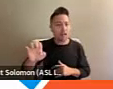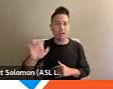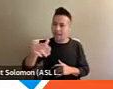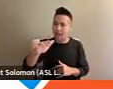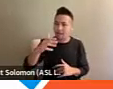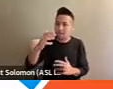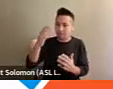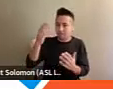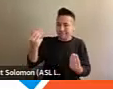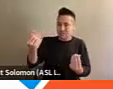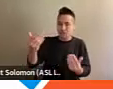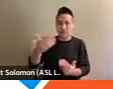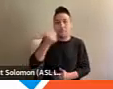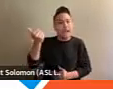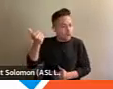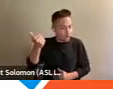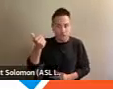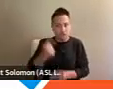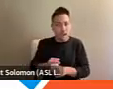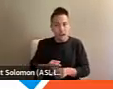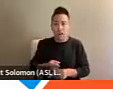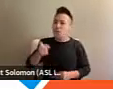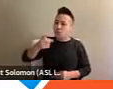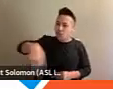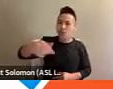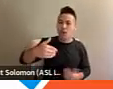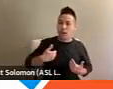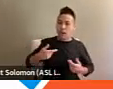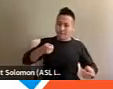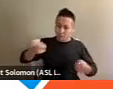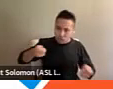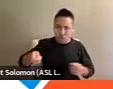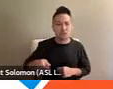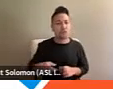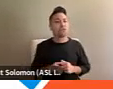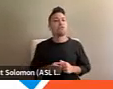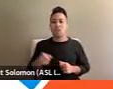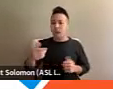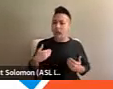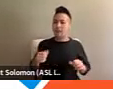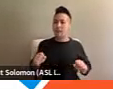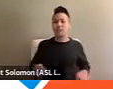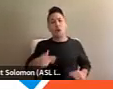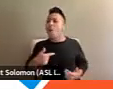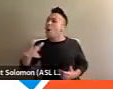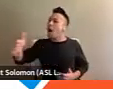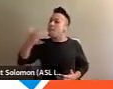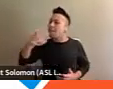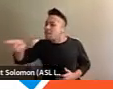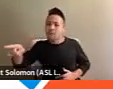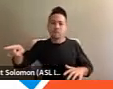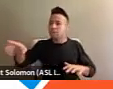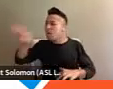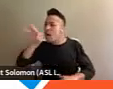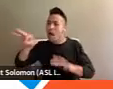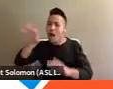it? You guys have the control. You have the ability to say, oh, I want this, but I don't want this.